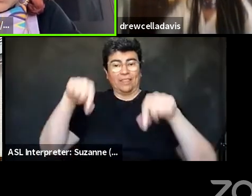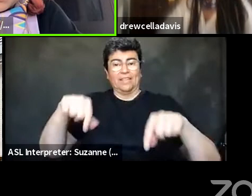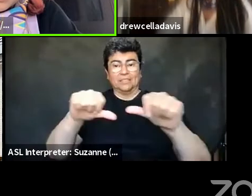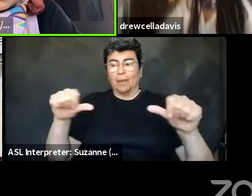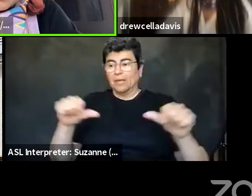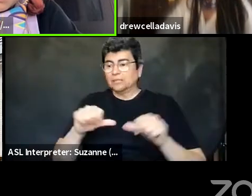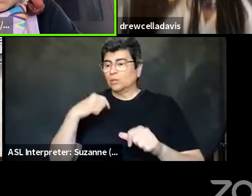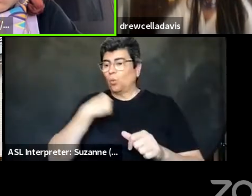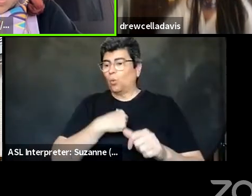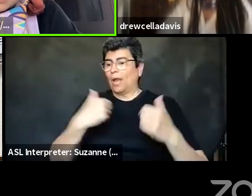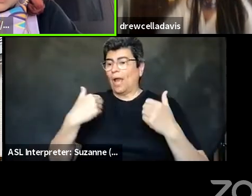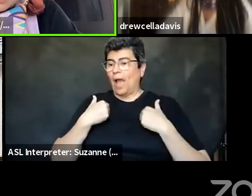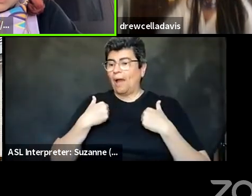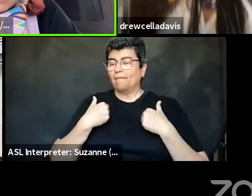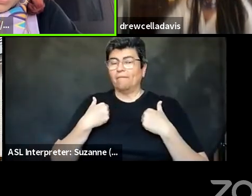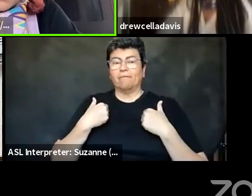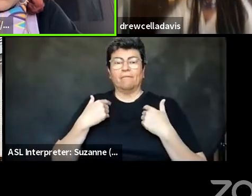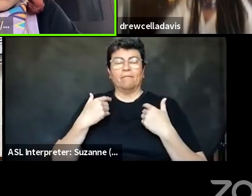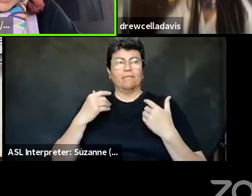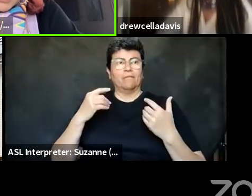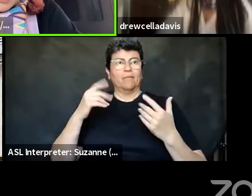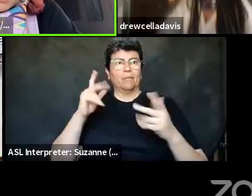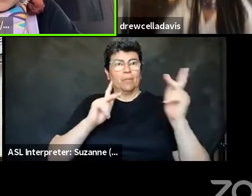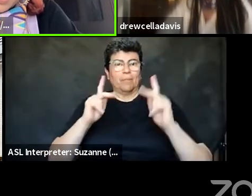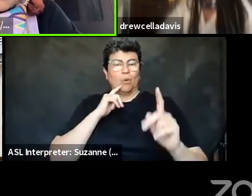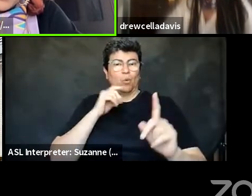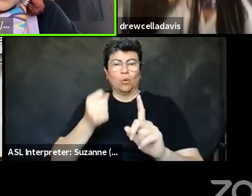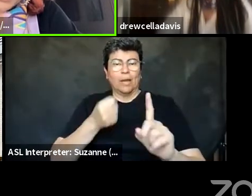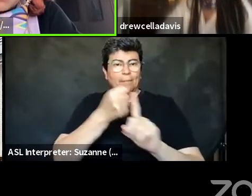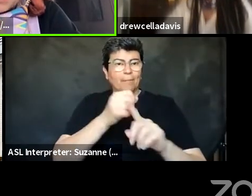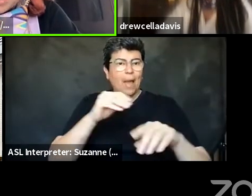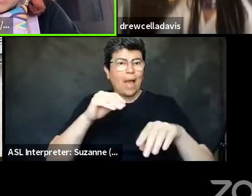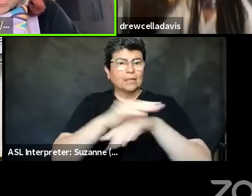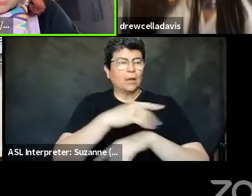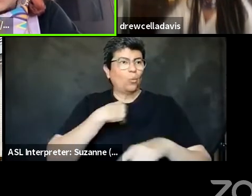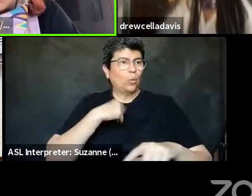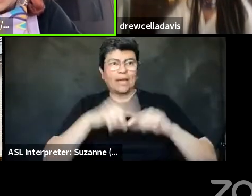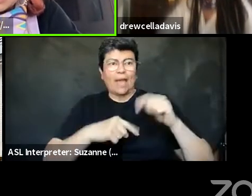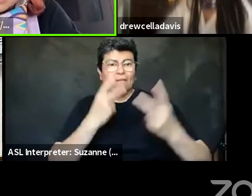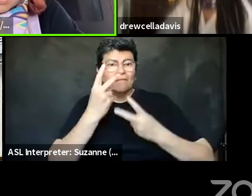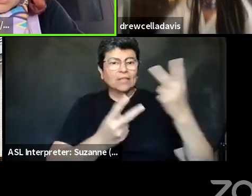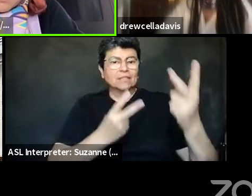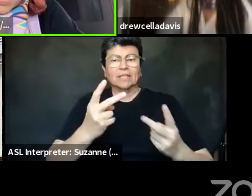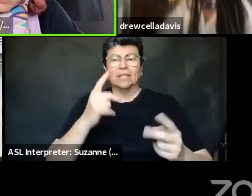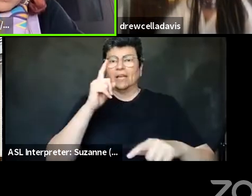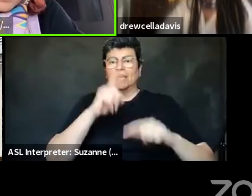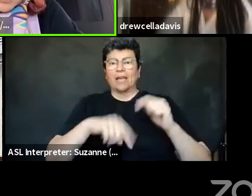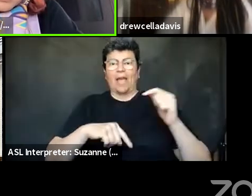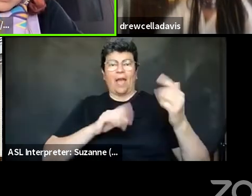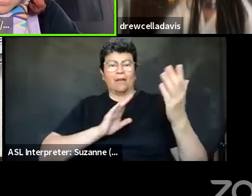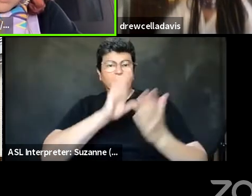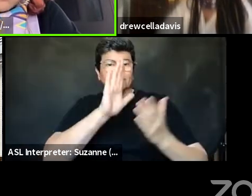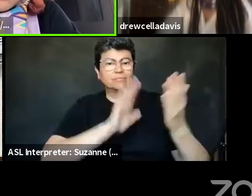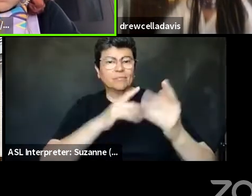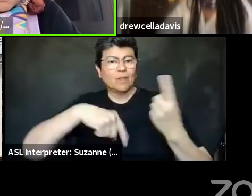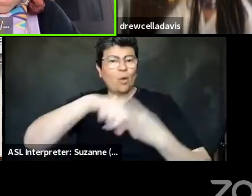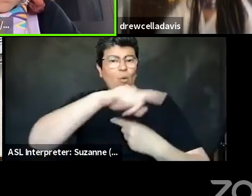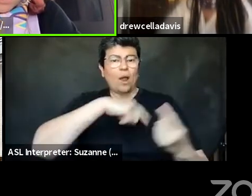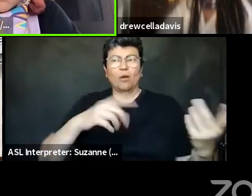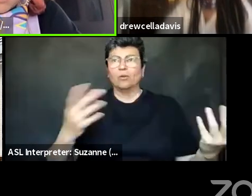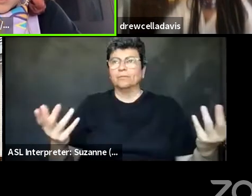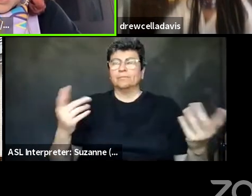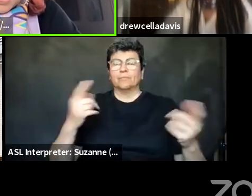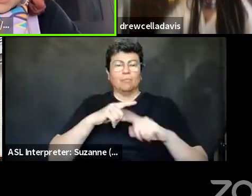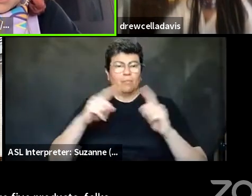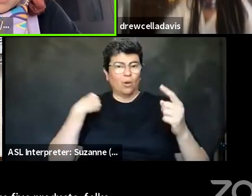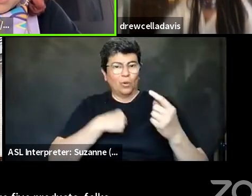have people who are still impacted that we can't visit, that we can't physically be around. And then we still have